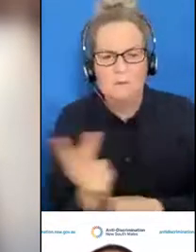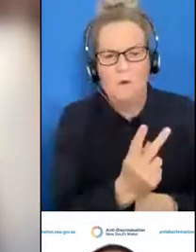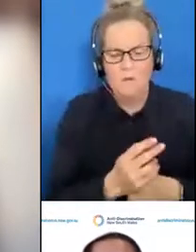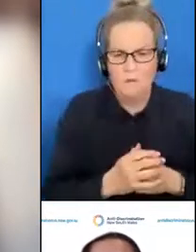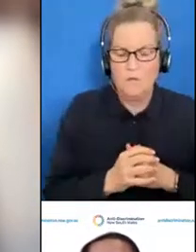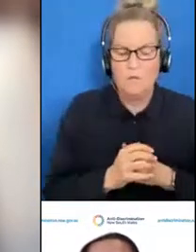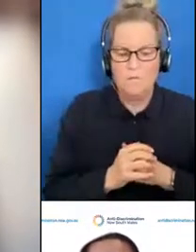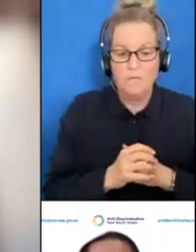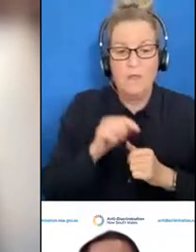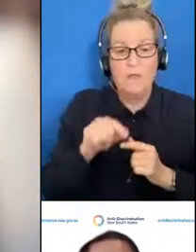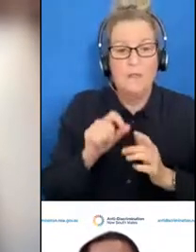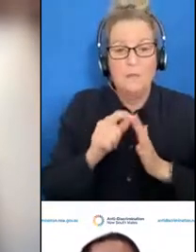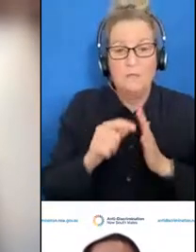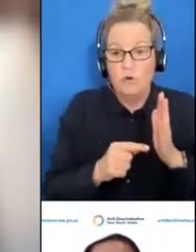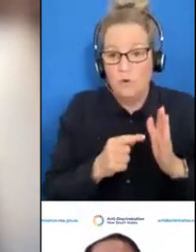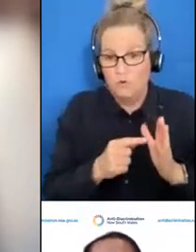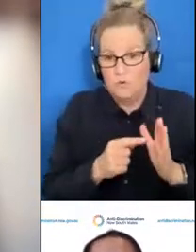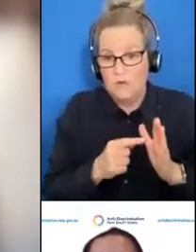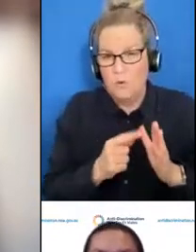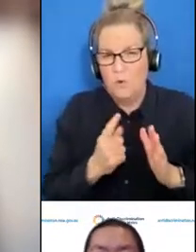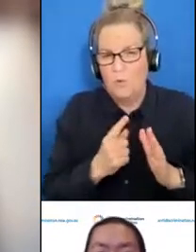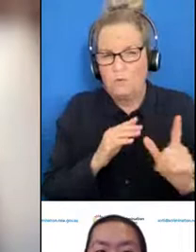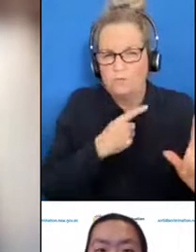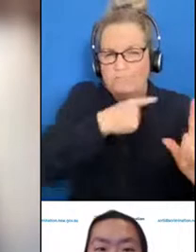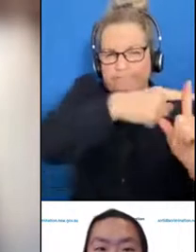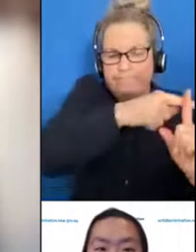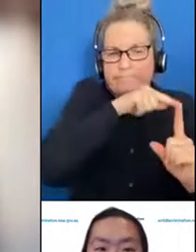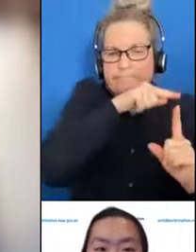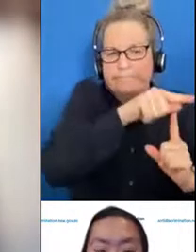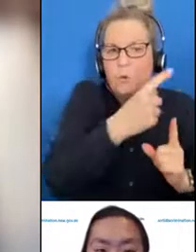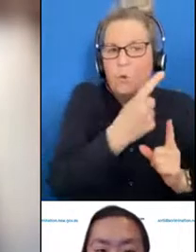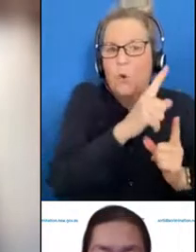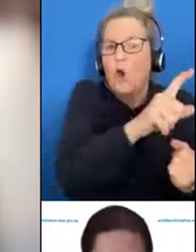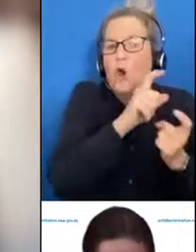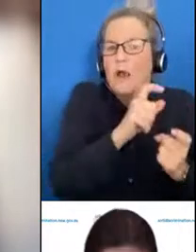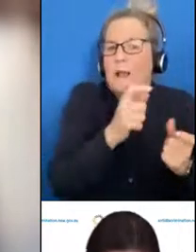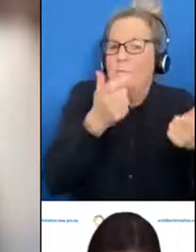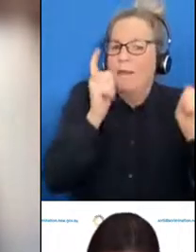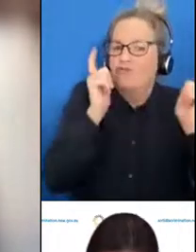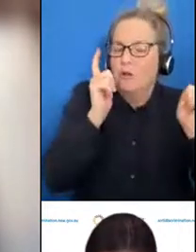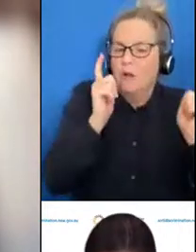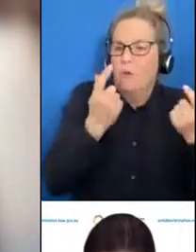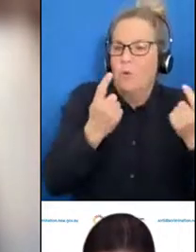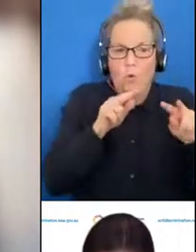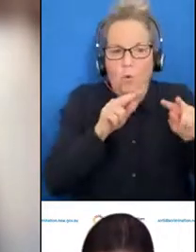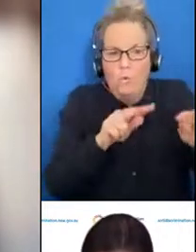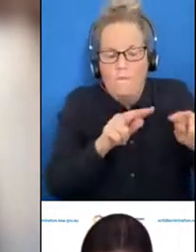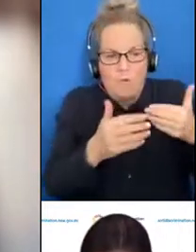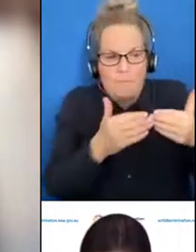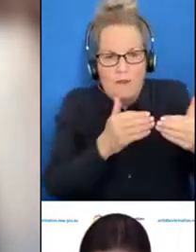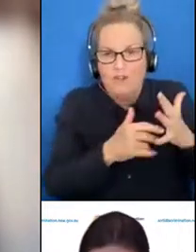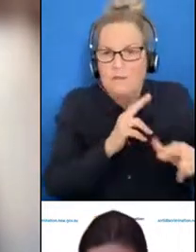this project actually are hiring managers. So anyone who supervises or manages